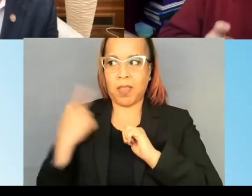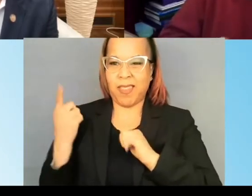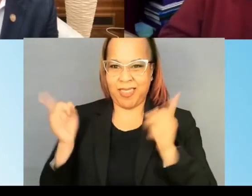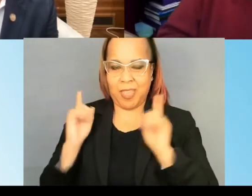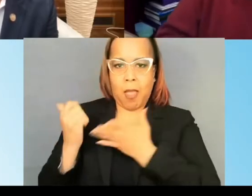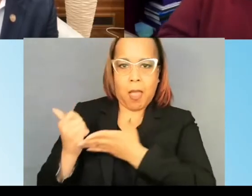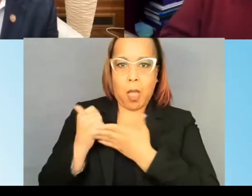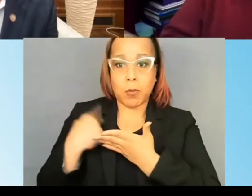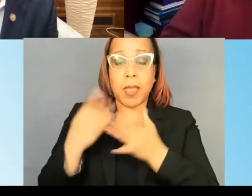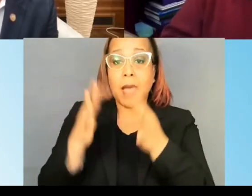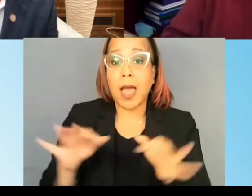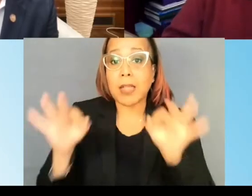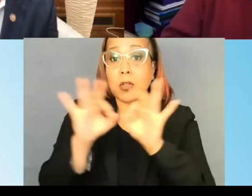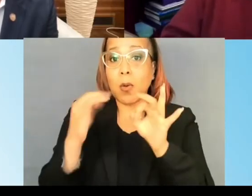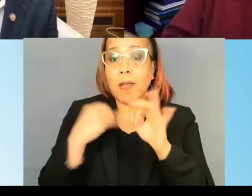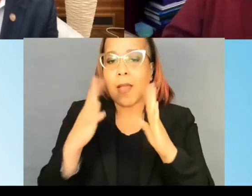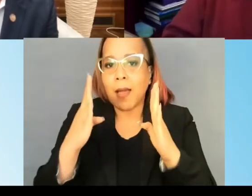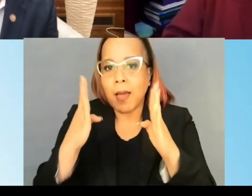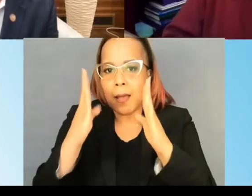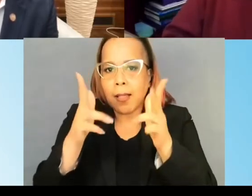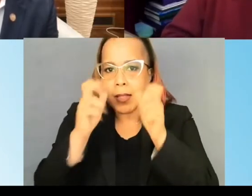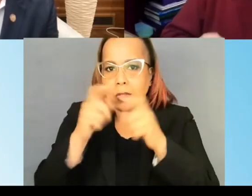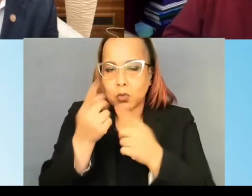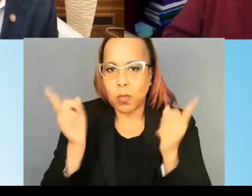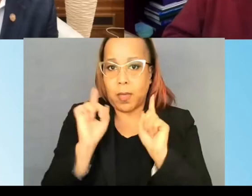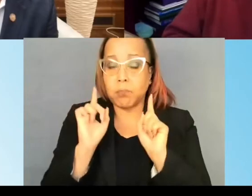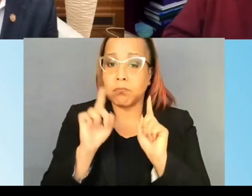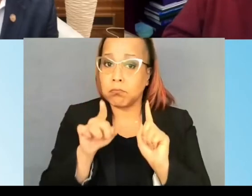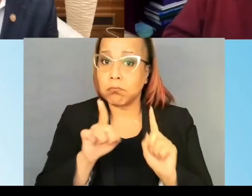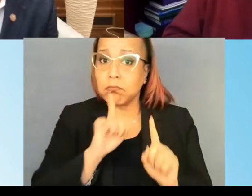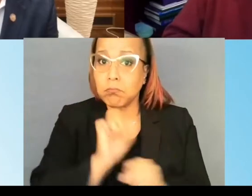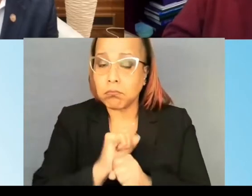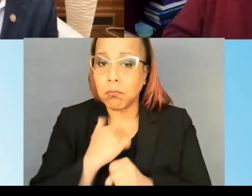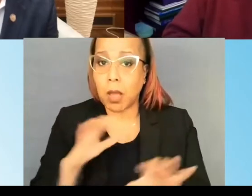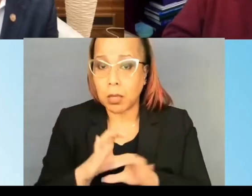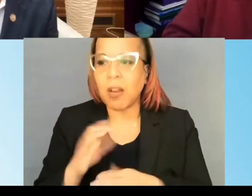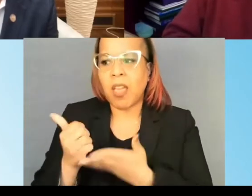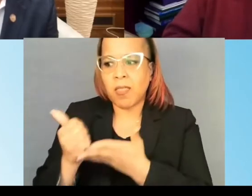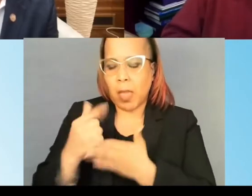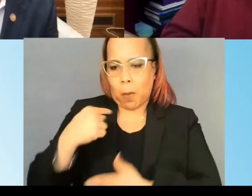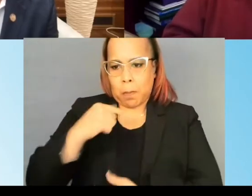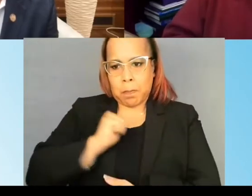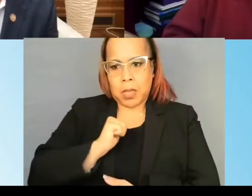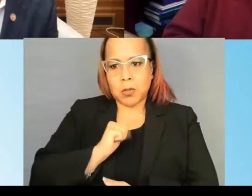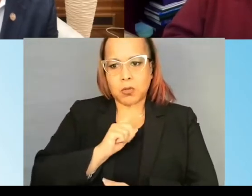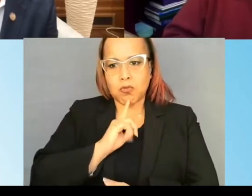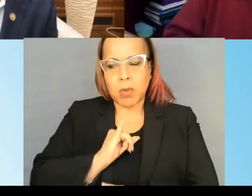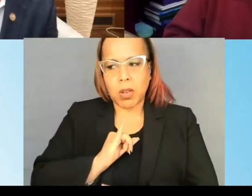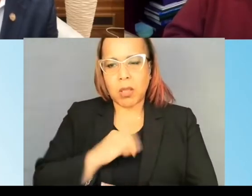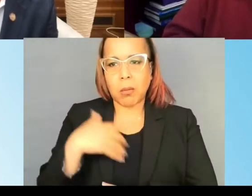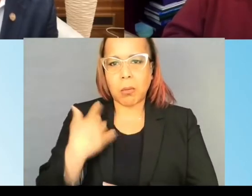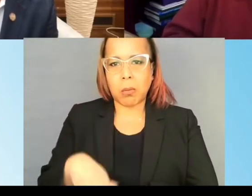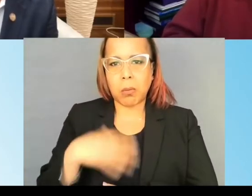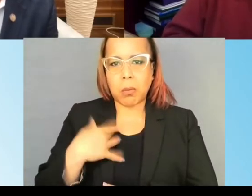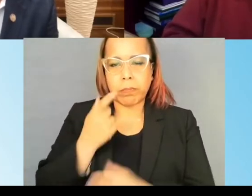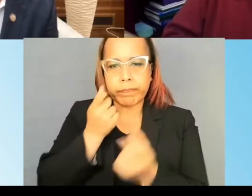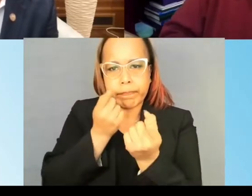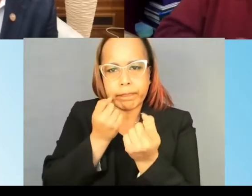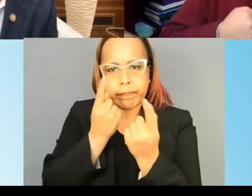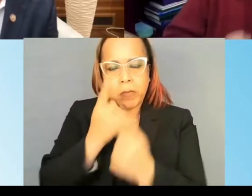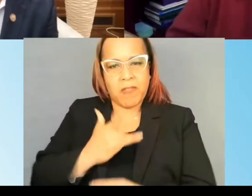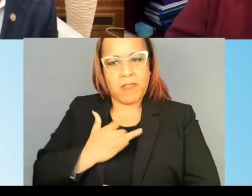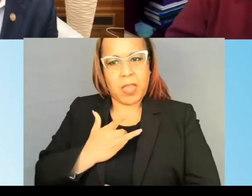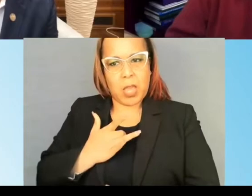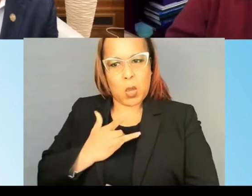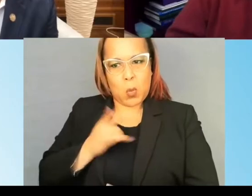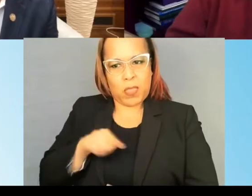long as I listened to them, and I did, they helped me to really feel what they were feeling, and